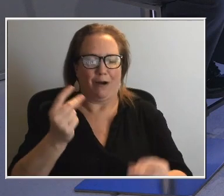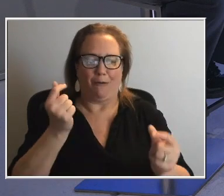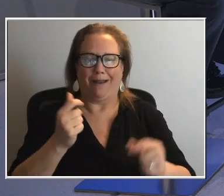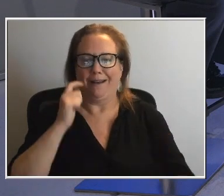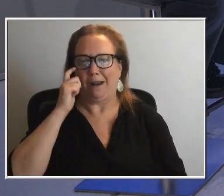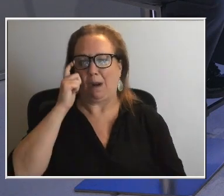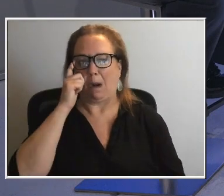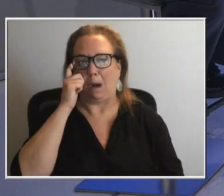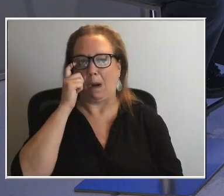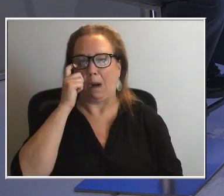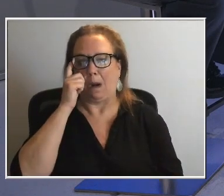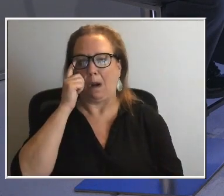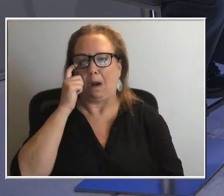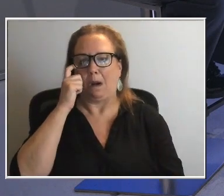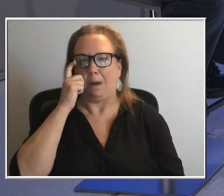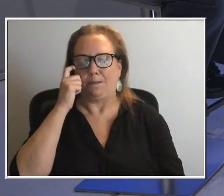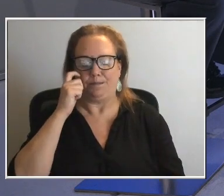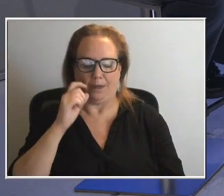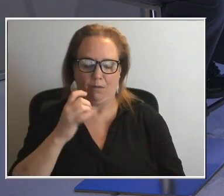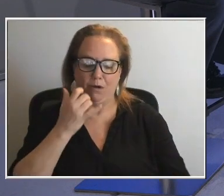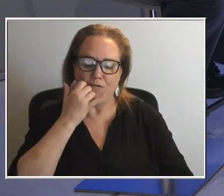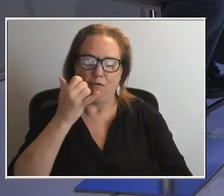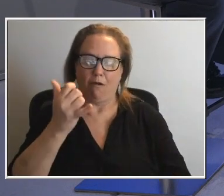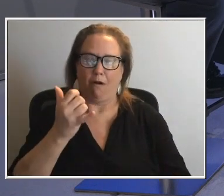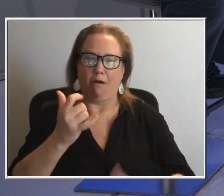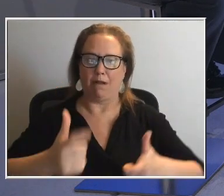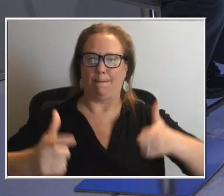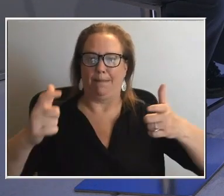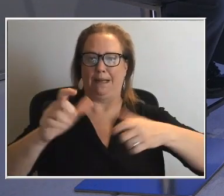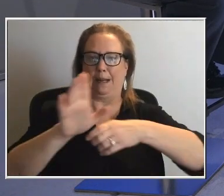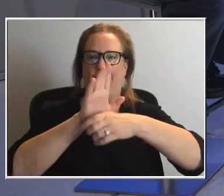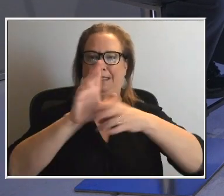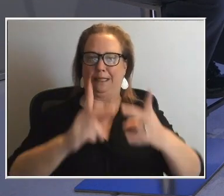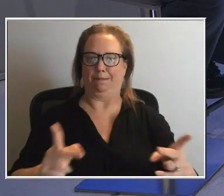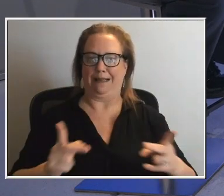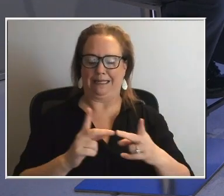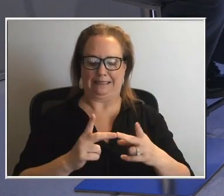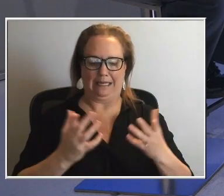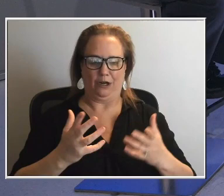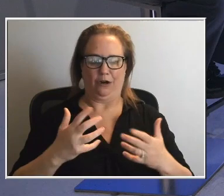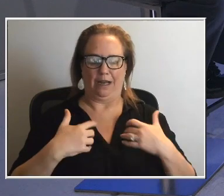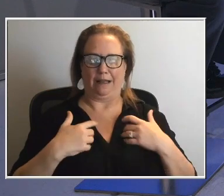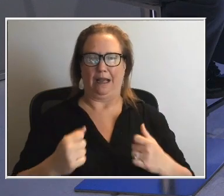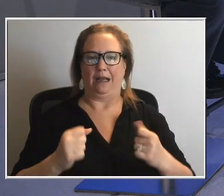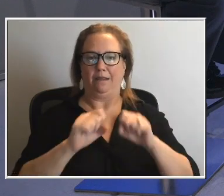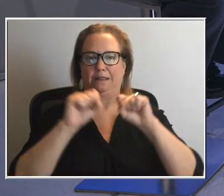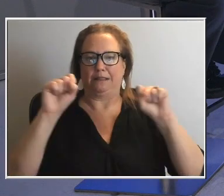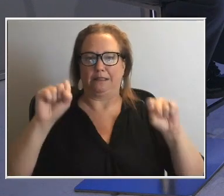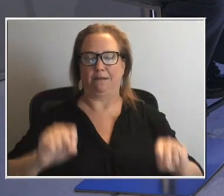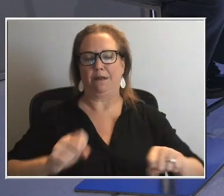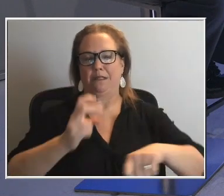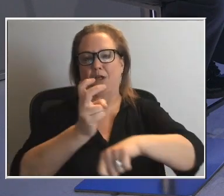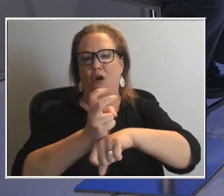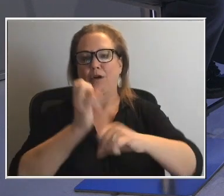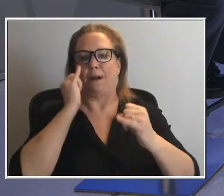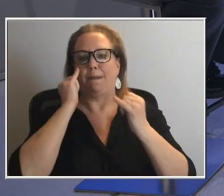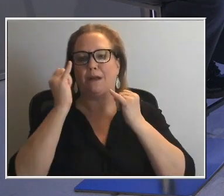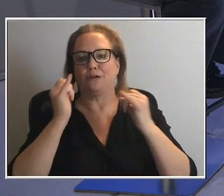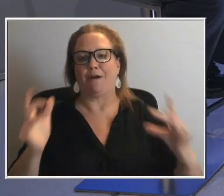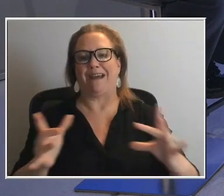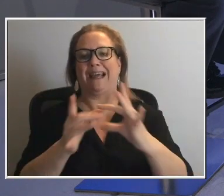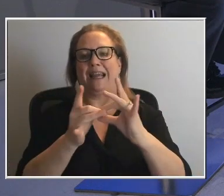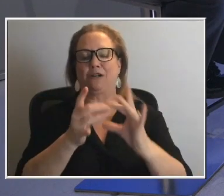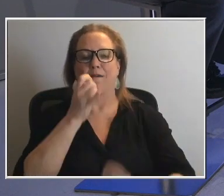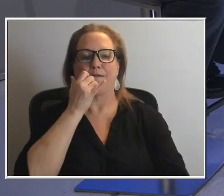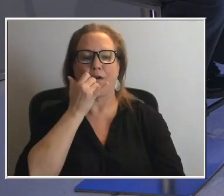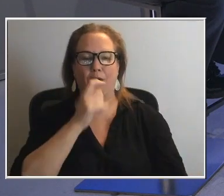It's when you pick up a phone to call a big, busy place that we have here at the health system, it's hard to imagine you have a connection over the phone, but you